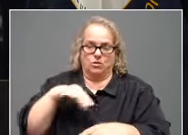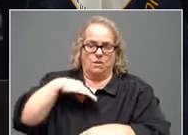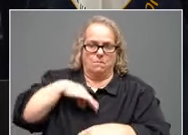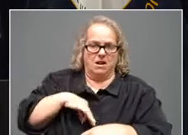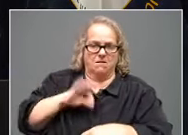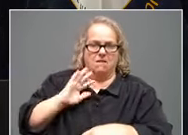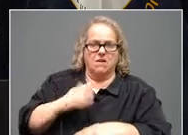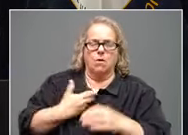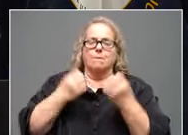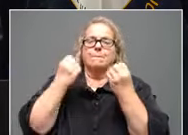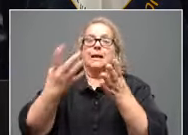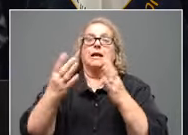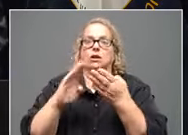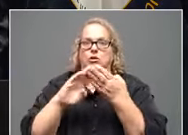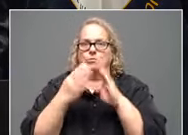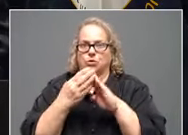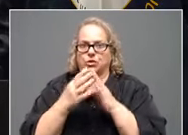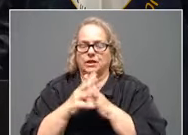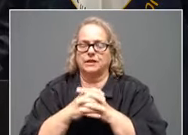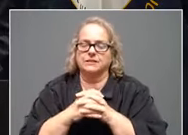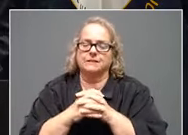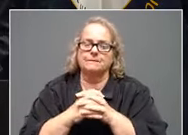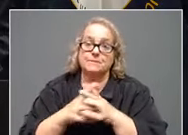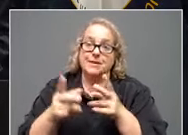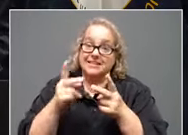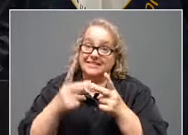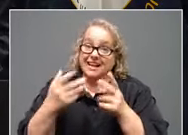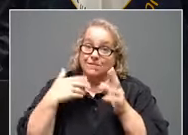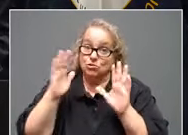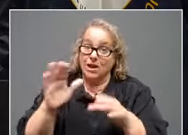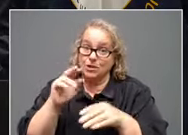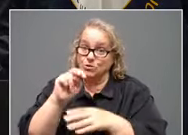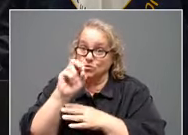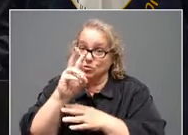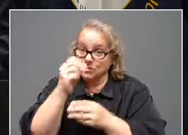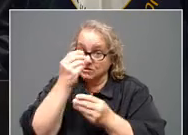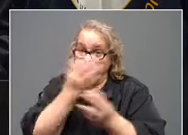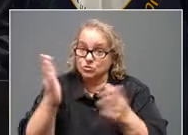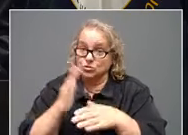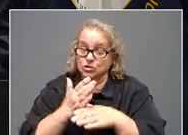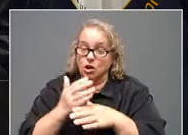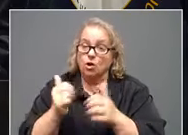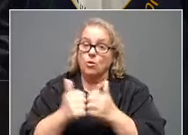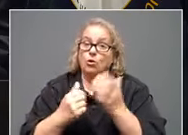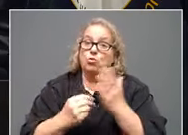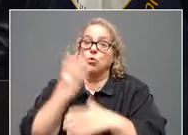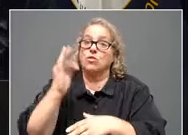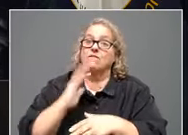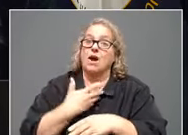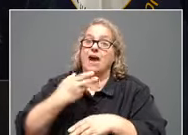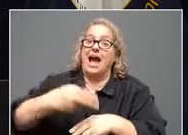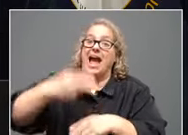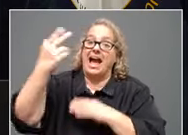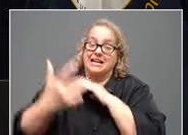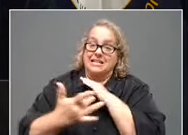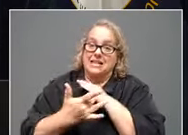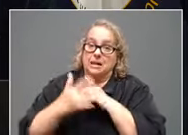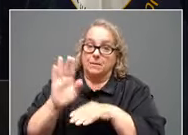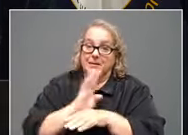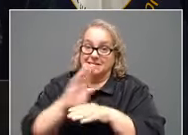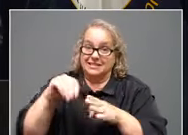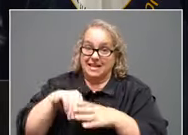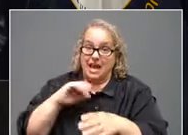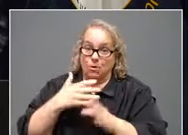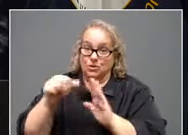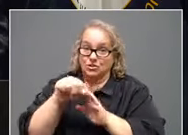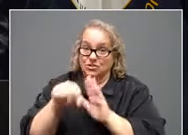communities. All right, second, I have great news to share regarding the growth of our high-tech businesses in our state. Remember, we don't